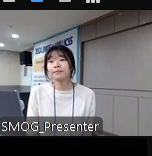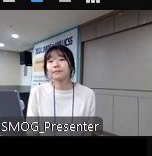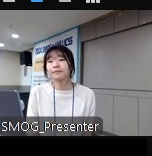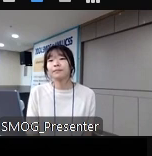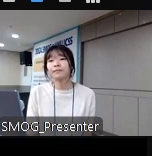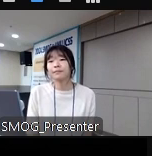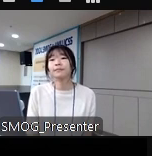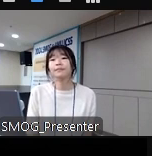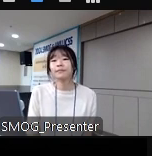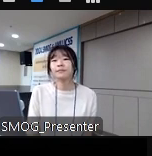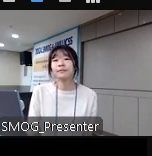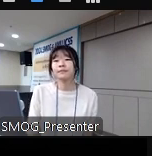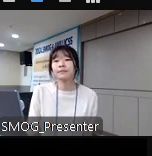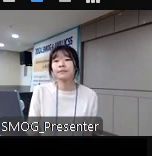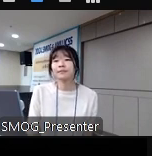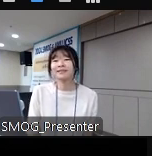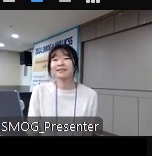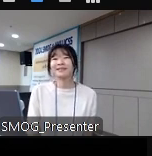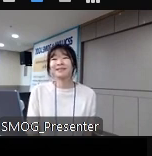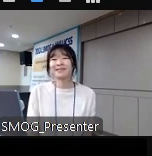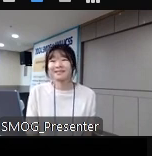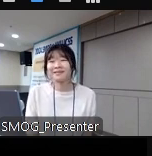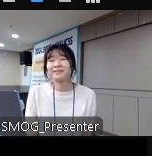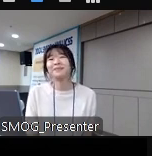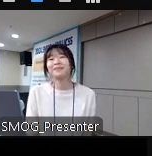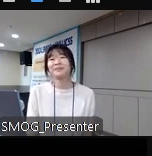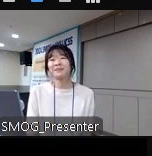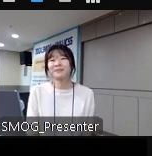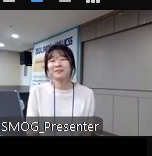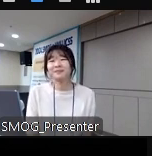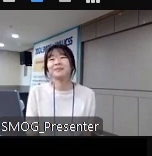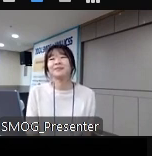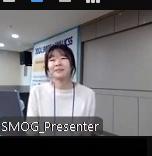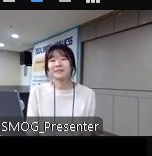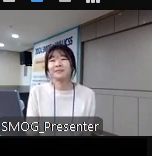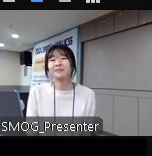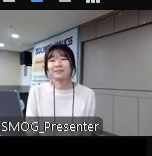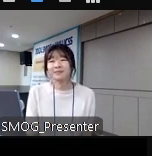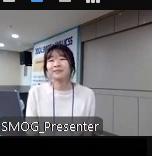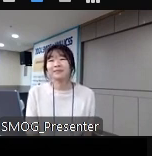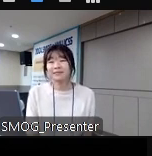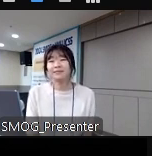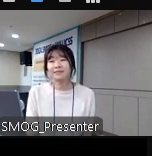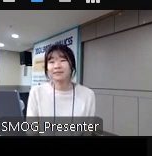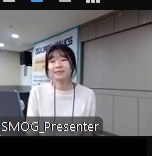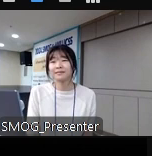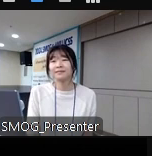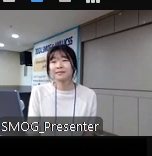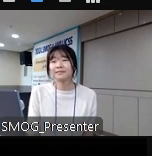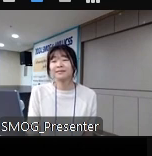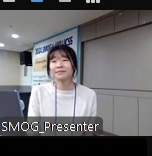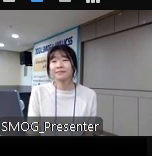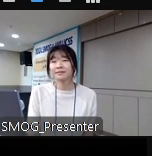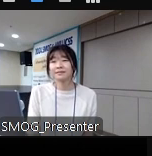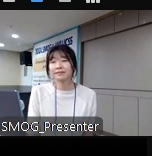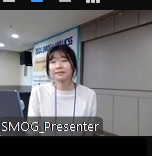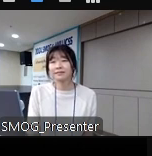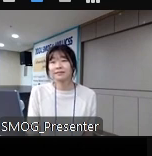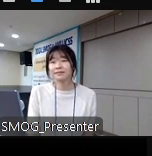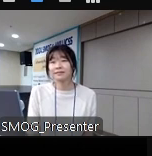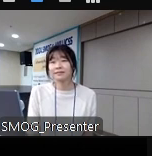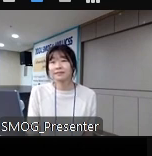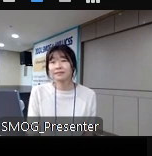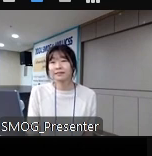how donkey sentences would work. So if I say something in spoken language in English, like if John has